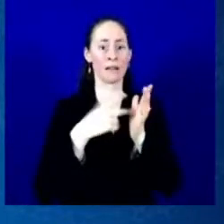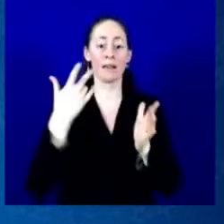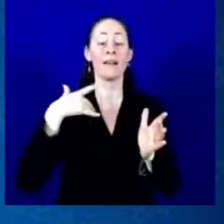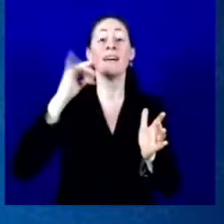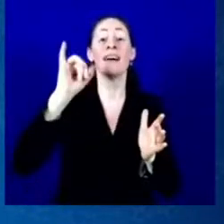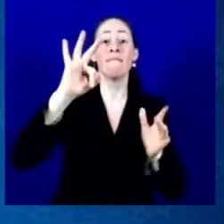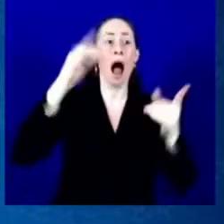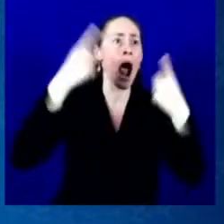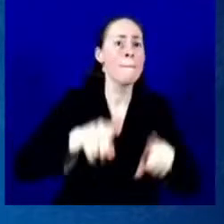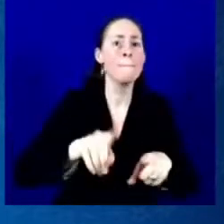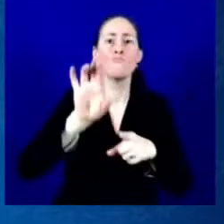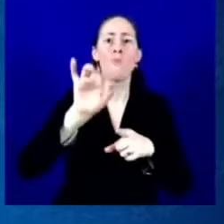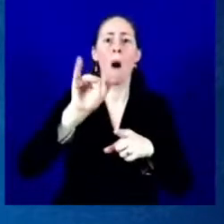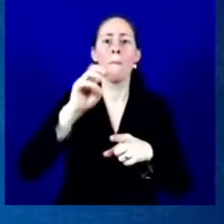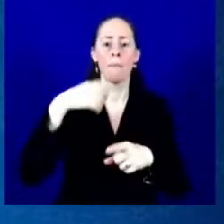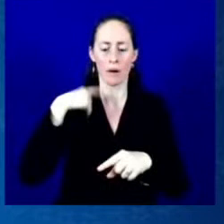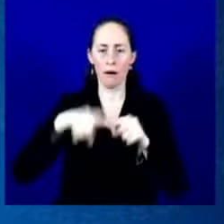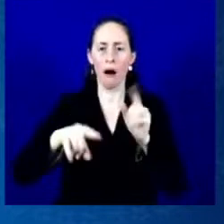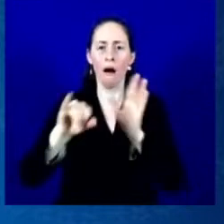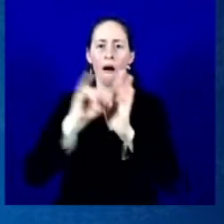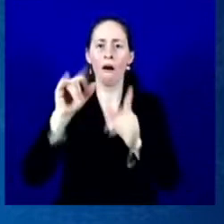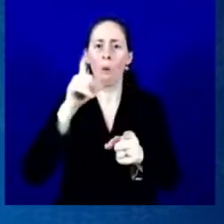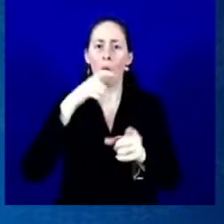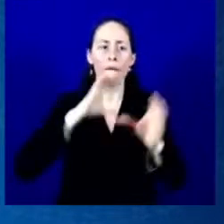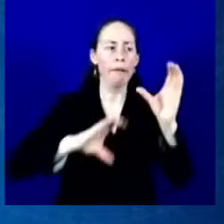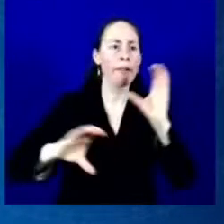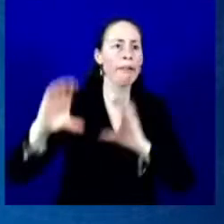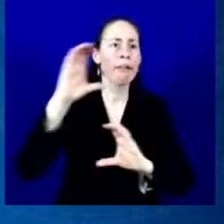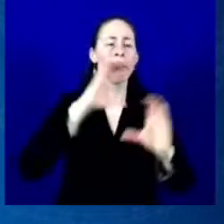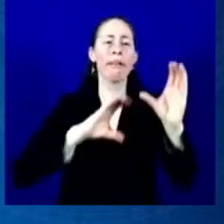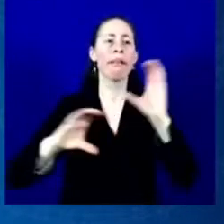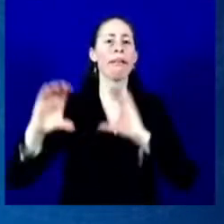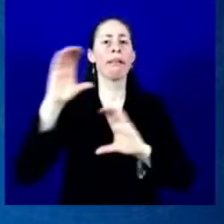gun kits aren't required to pass any background check.